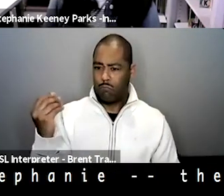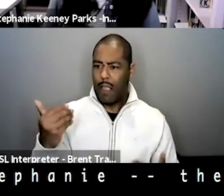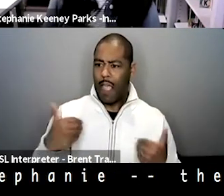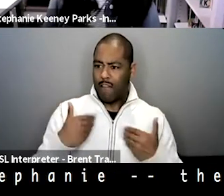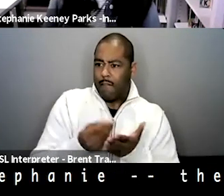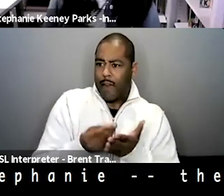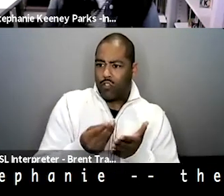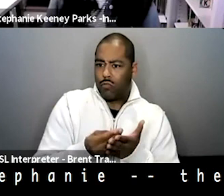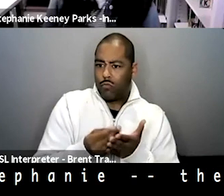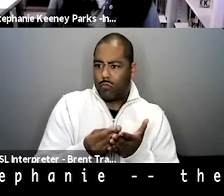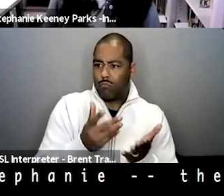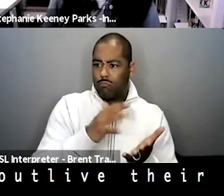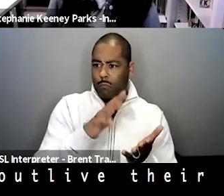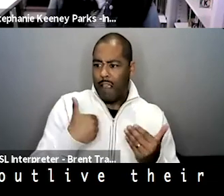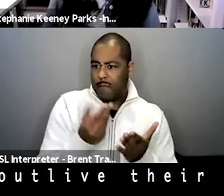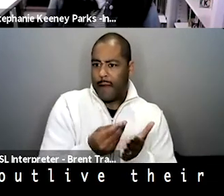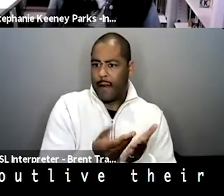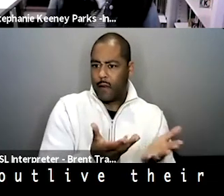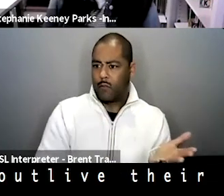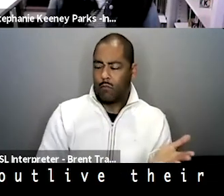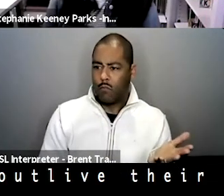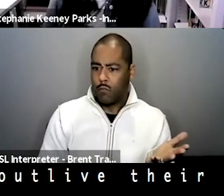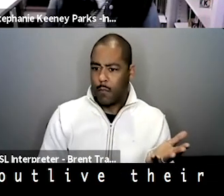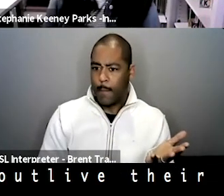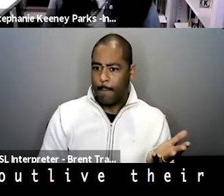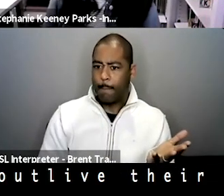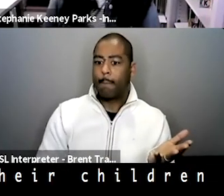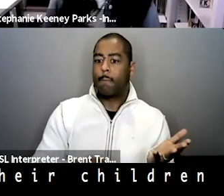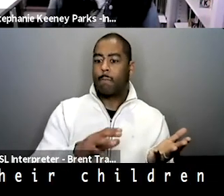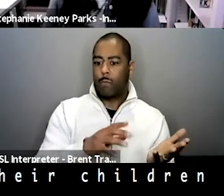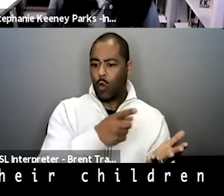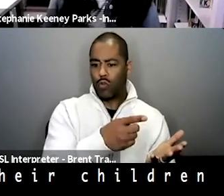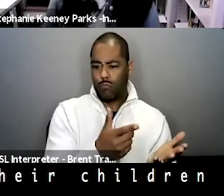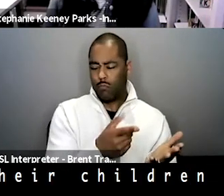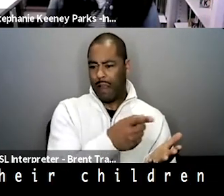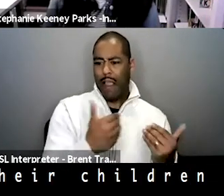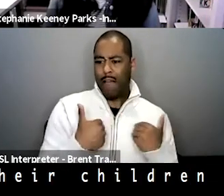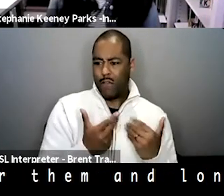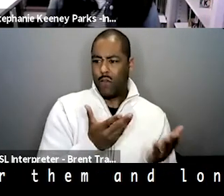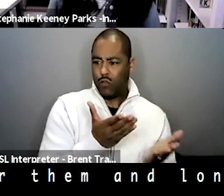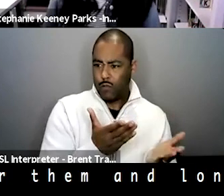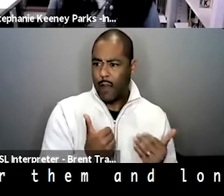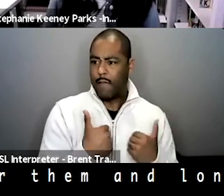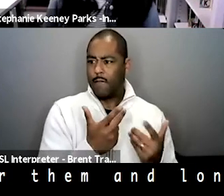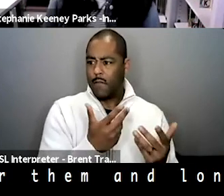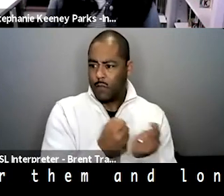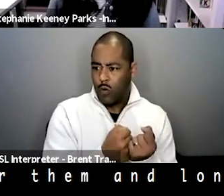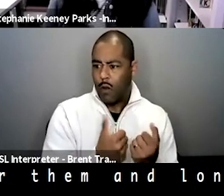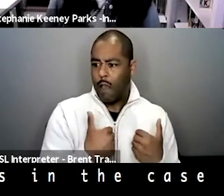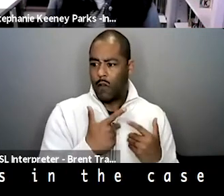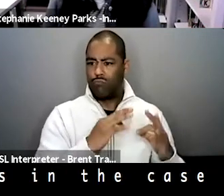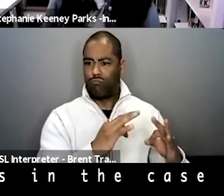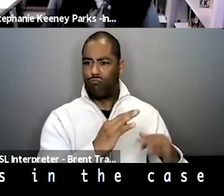that Caren has already alluded to, it and Stephanie, that they're not going to outlive their children. Ideally, their children are going to